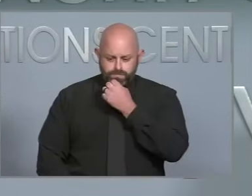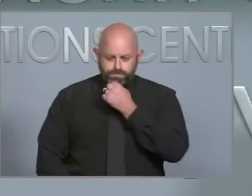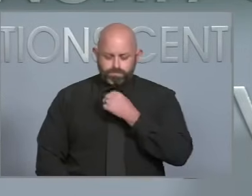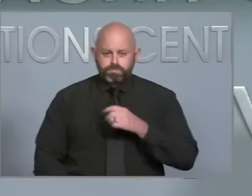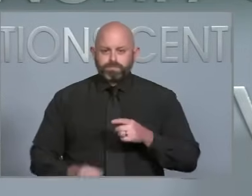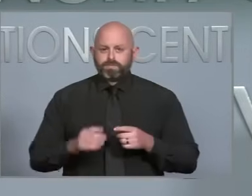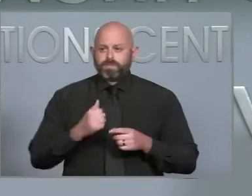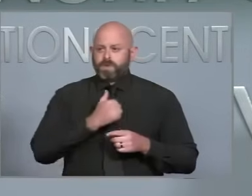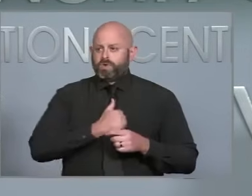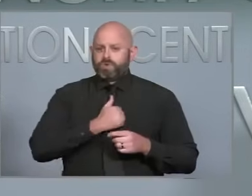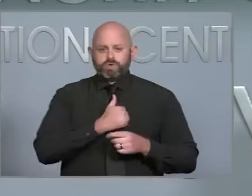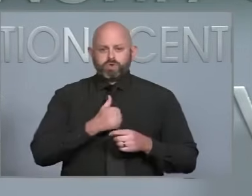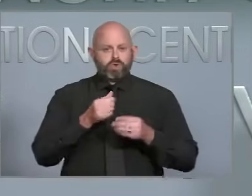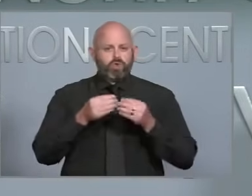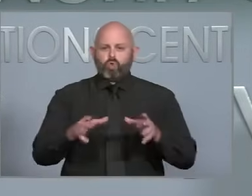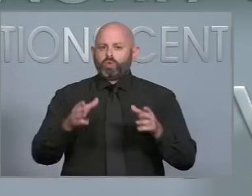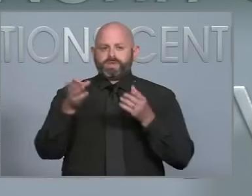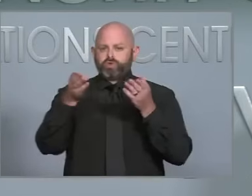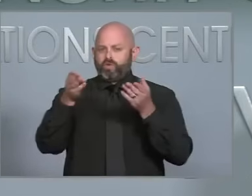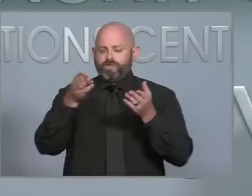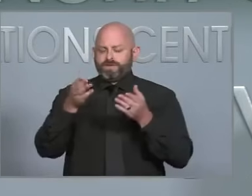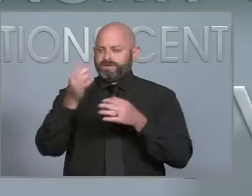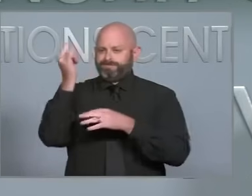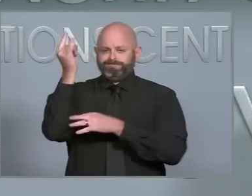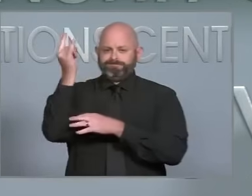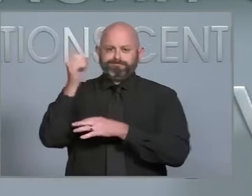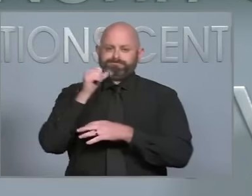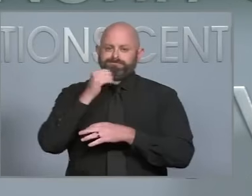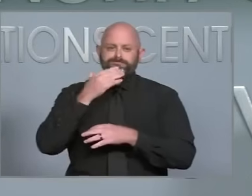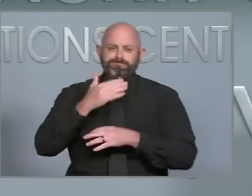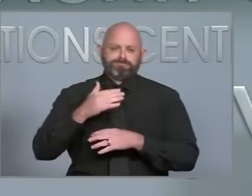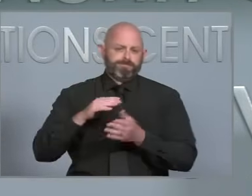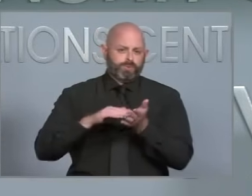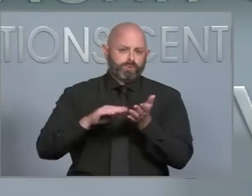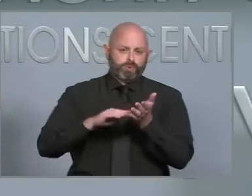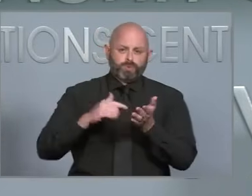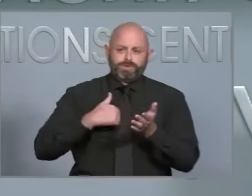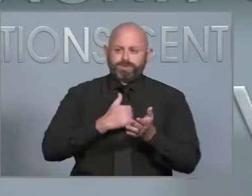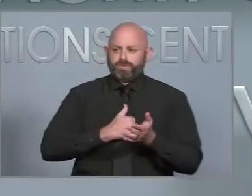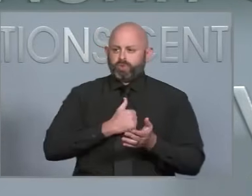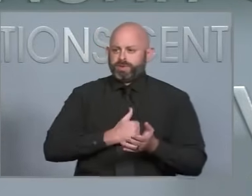Sorry, we're kind of losing service here, so you can skip me.